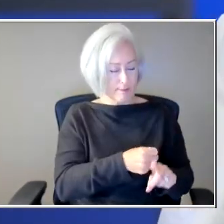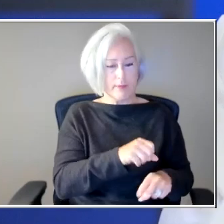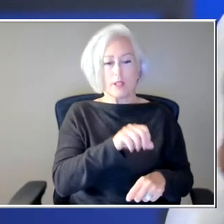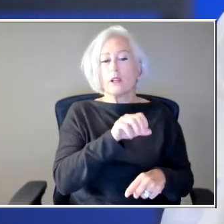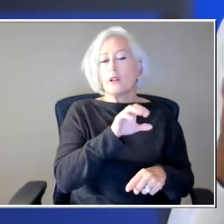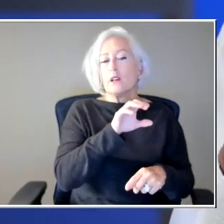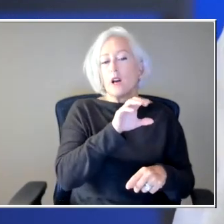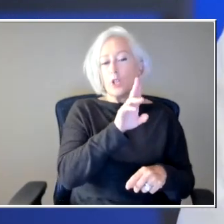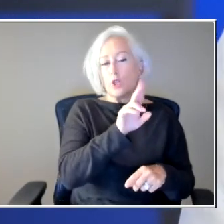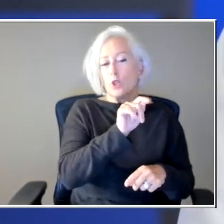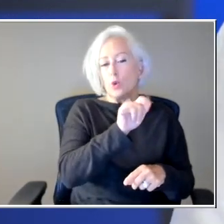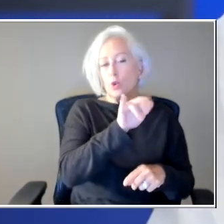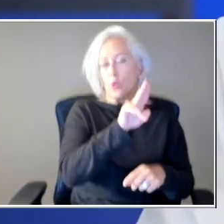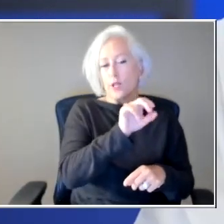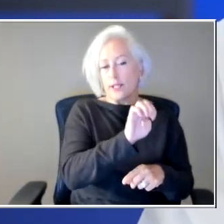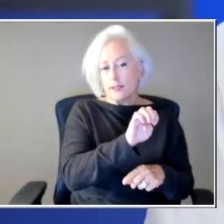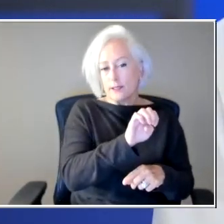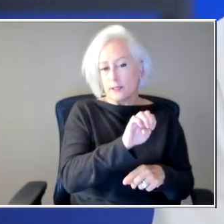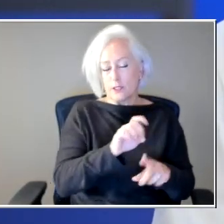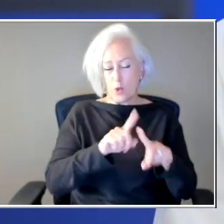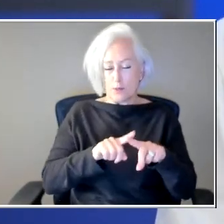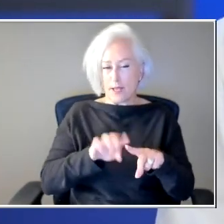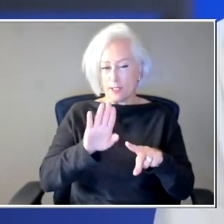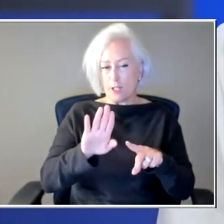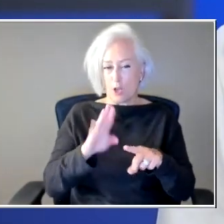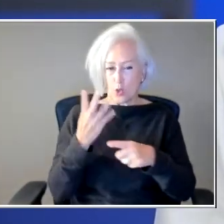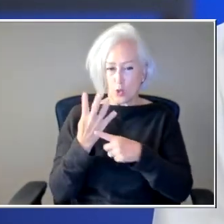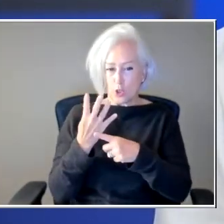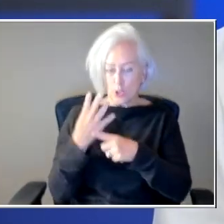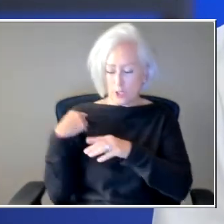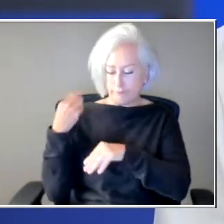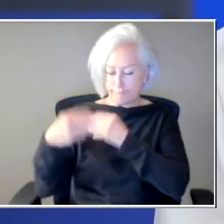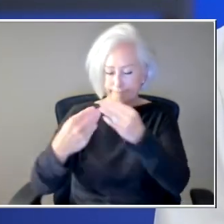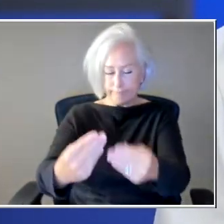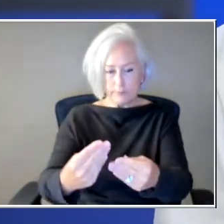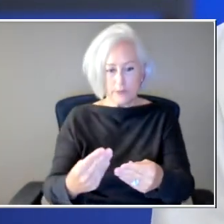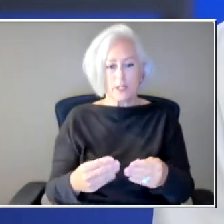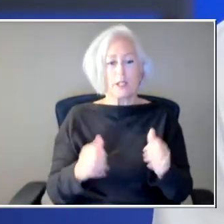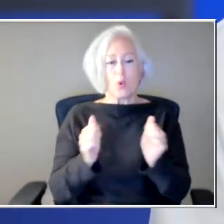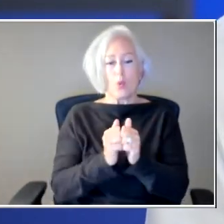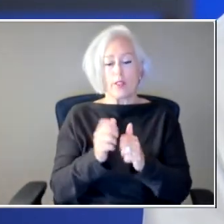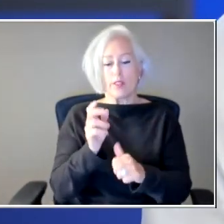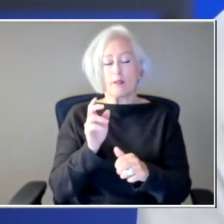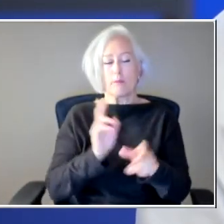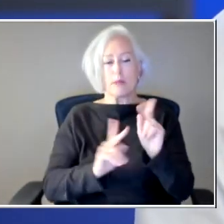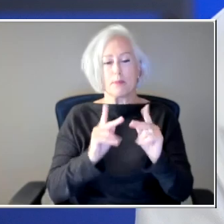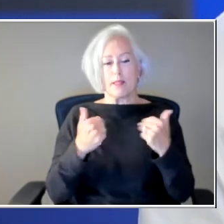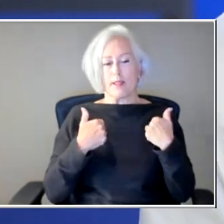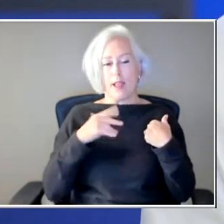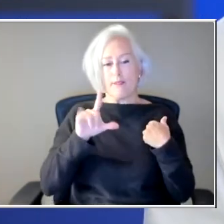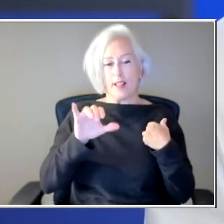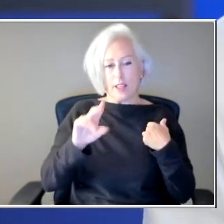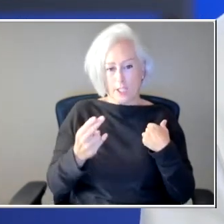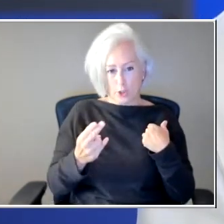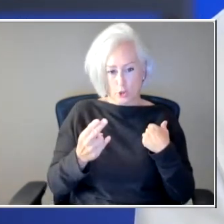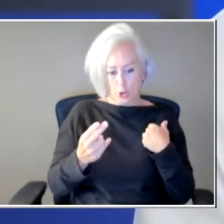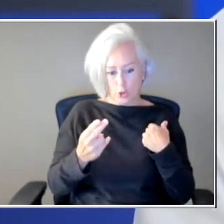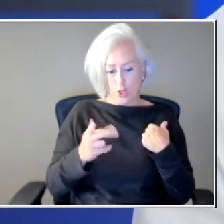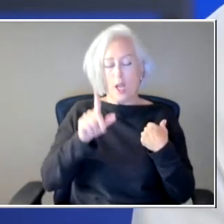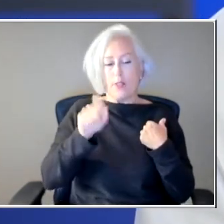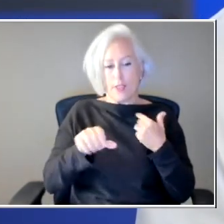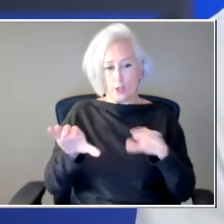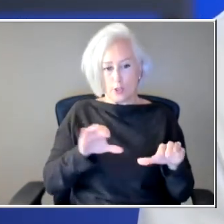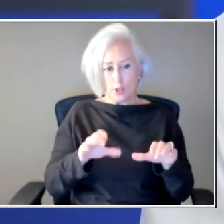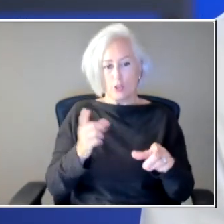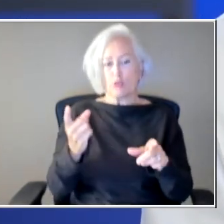genome which are affecting that. So in patients who have Lynch but do not have cancer yet, they should definitely undergo regular colonoscopies